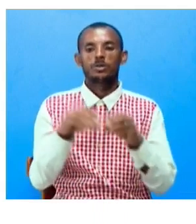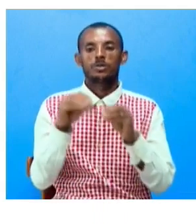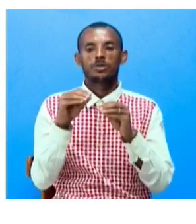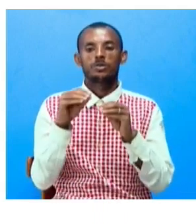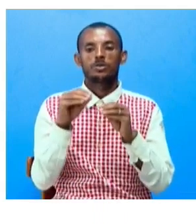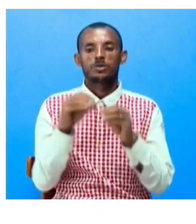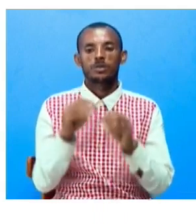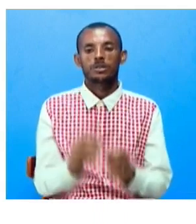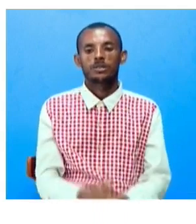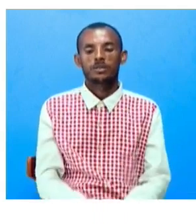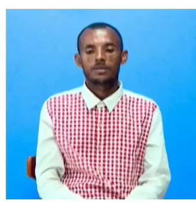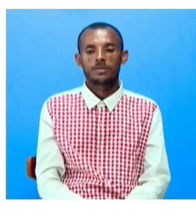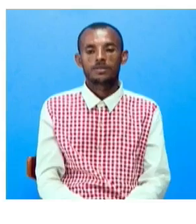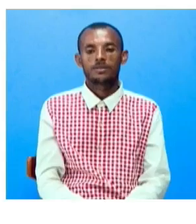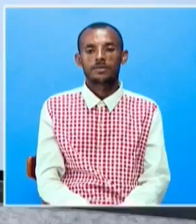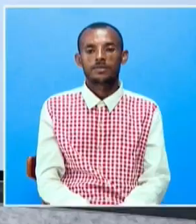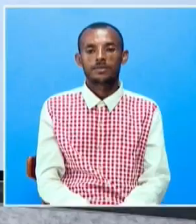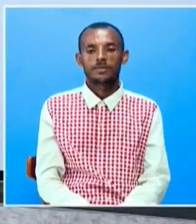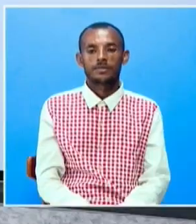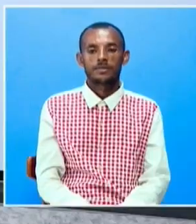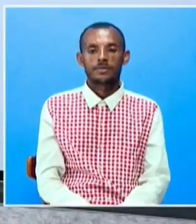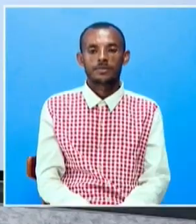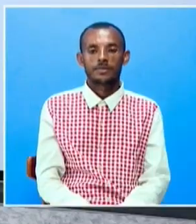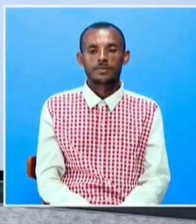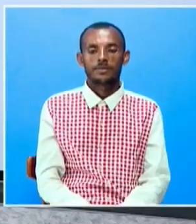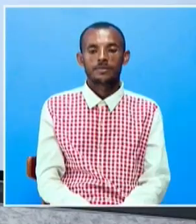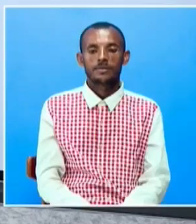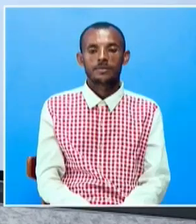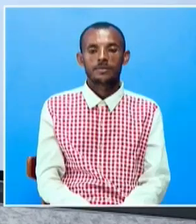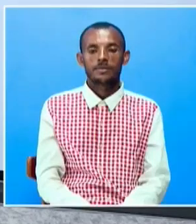of students.